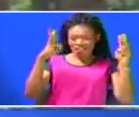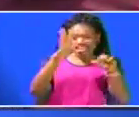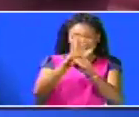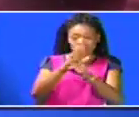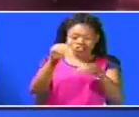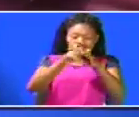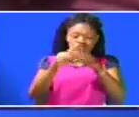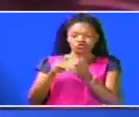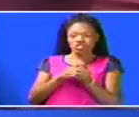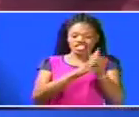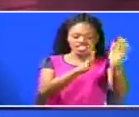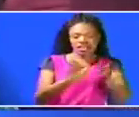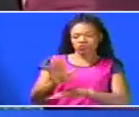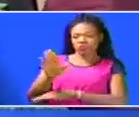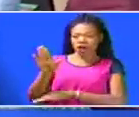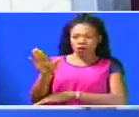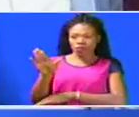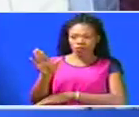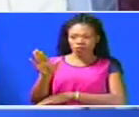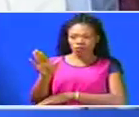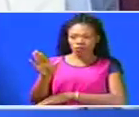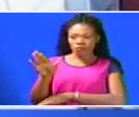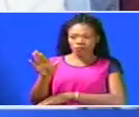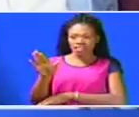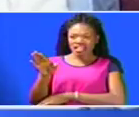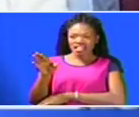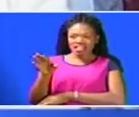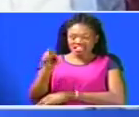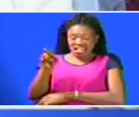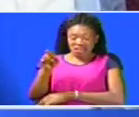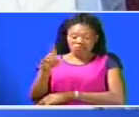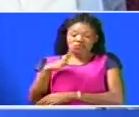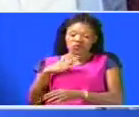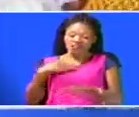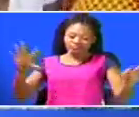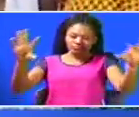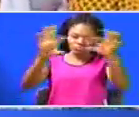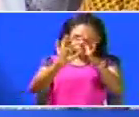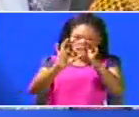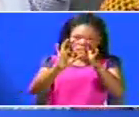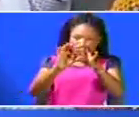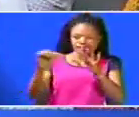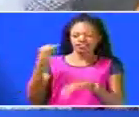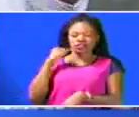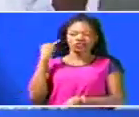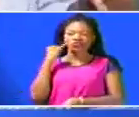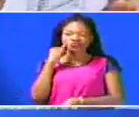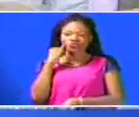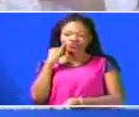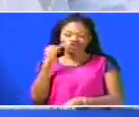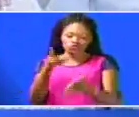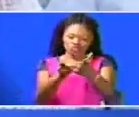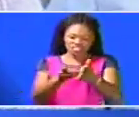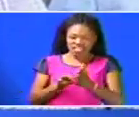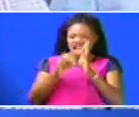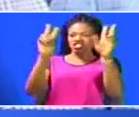wao. Ili kutuliza joto bila kujali mirengo ya siasa, wakakongamana mjini Nakuru kujadili swala